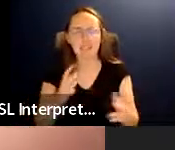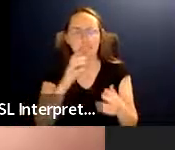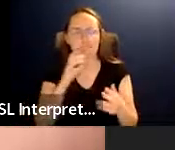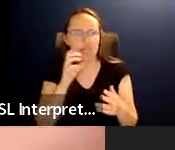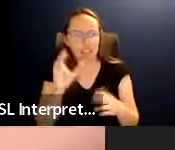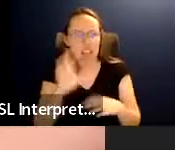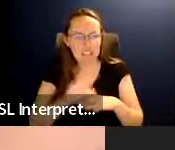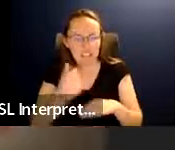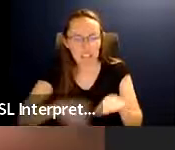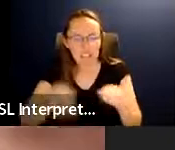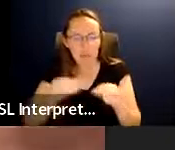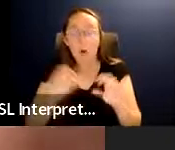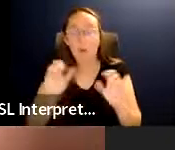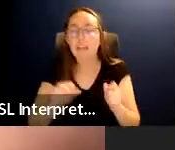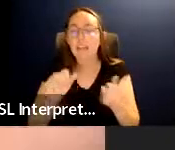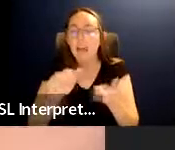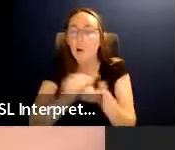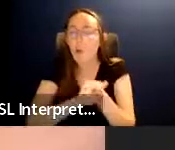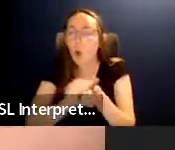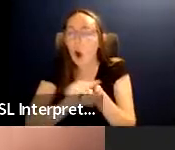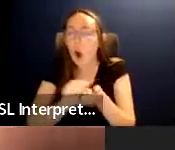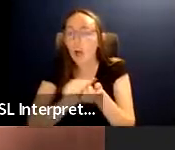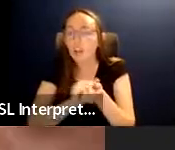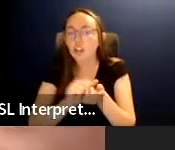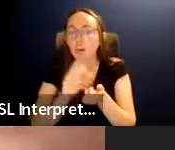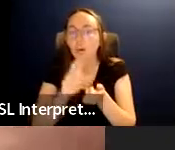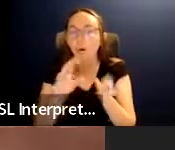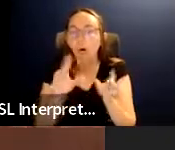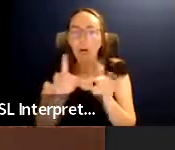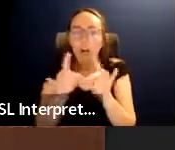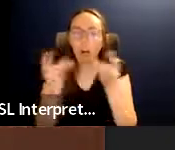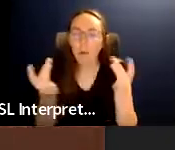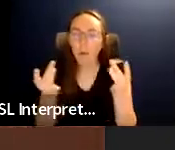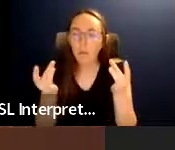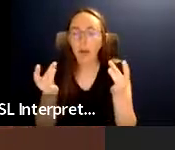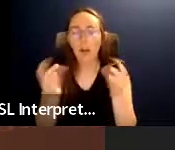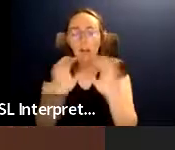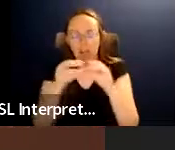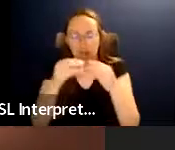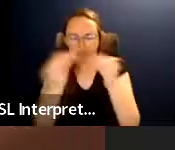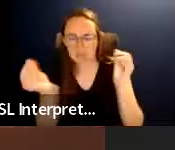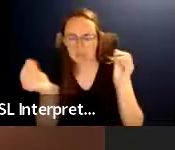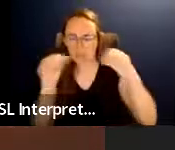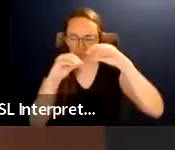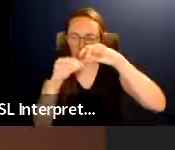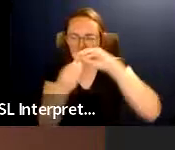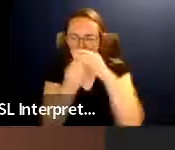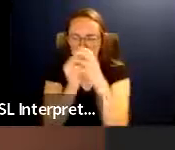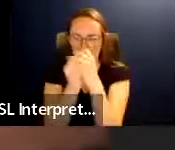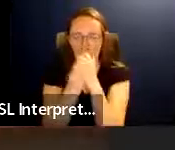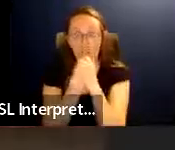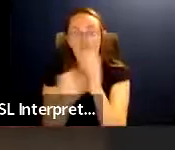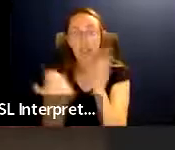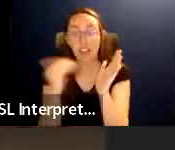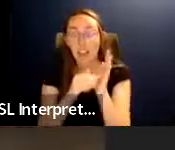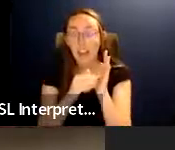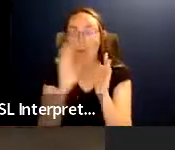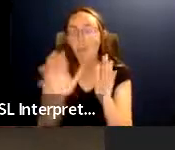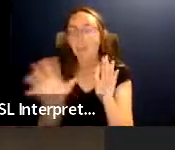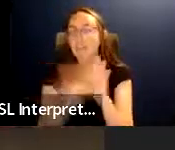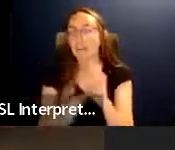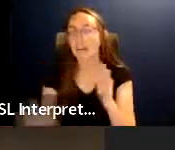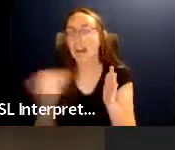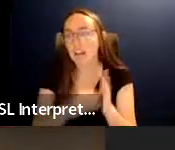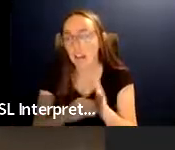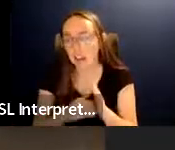Dawn dishwashing soap, or I'll break it apart and I'll stick it back together. And it sticks to just about anything, and